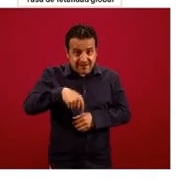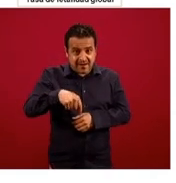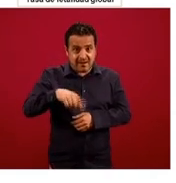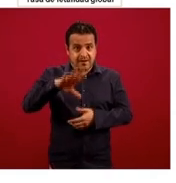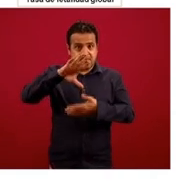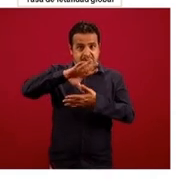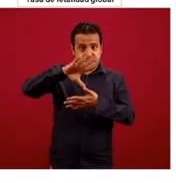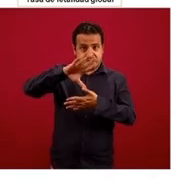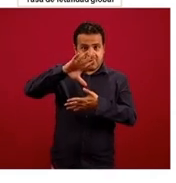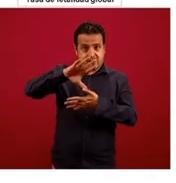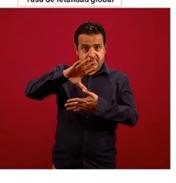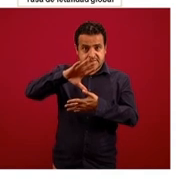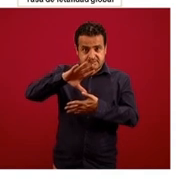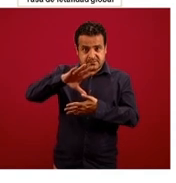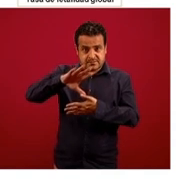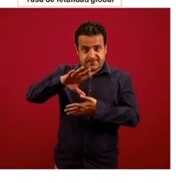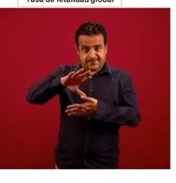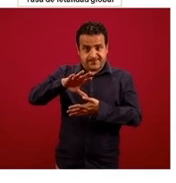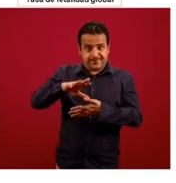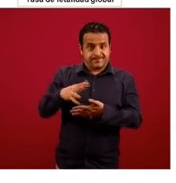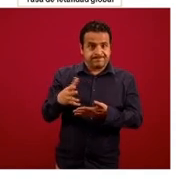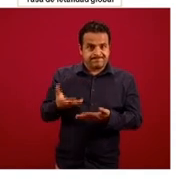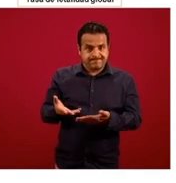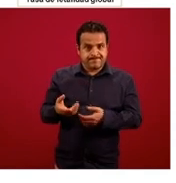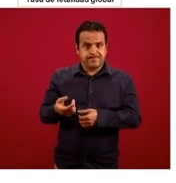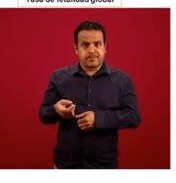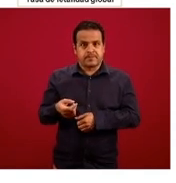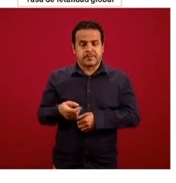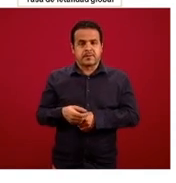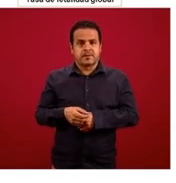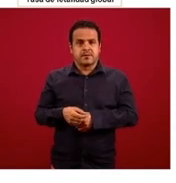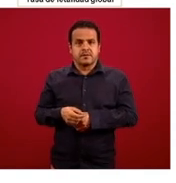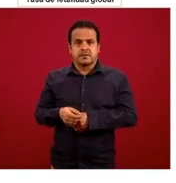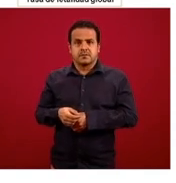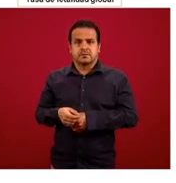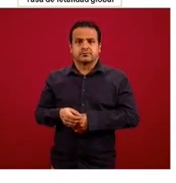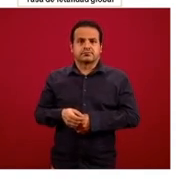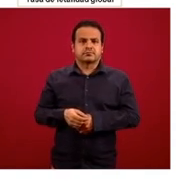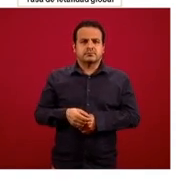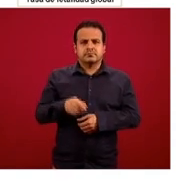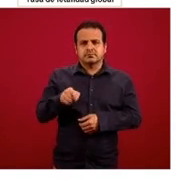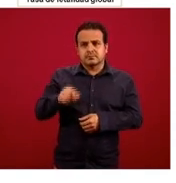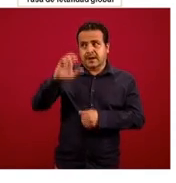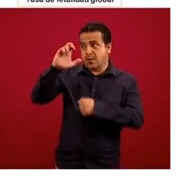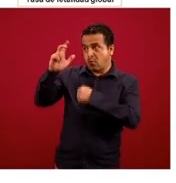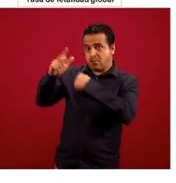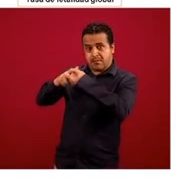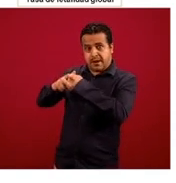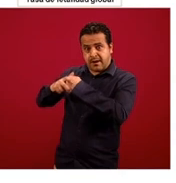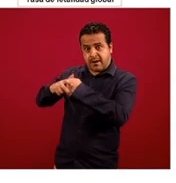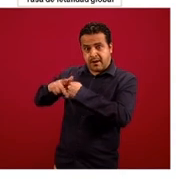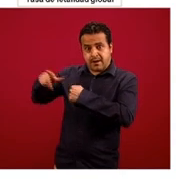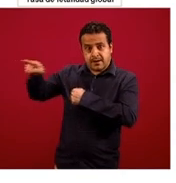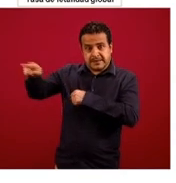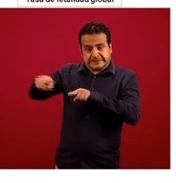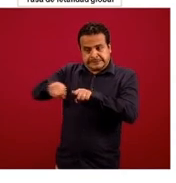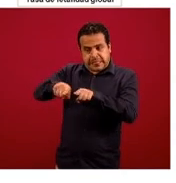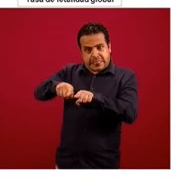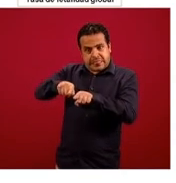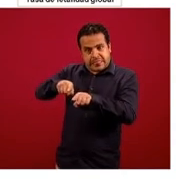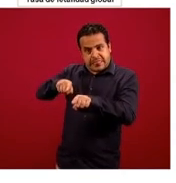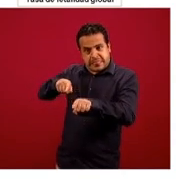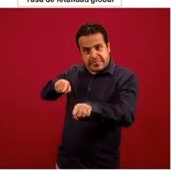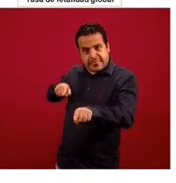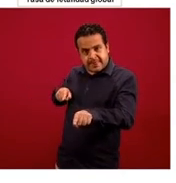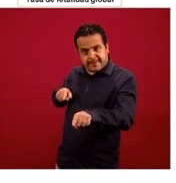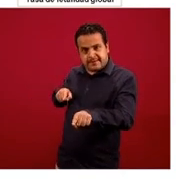how the Americas has surpassed the European continent,